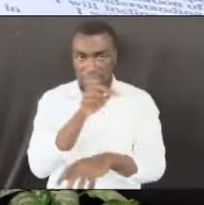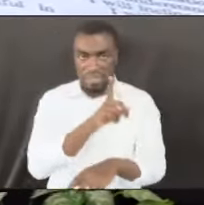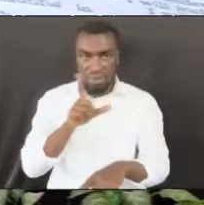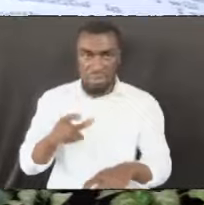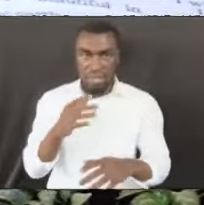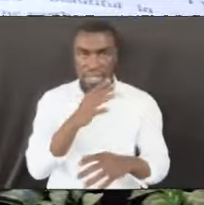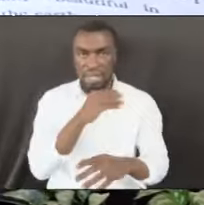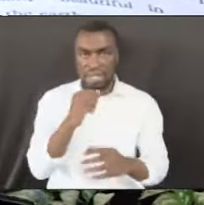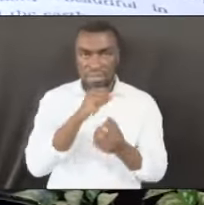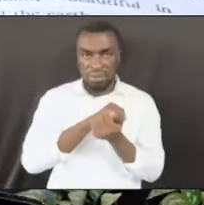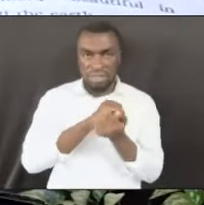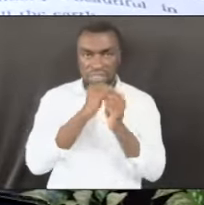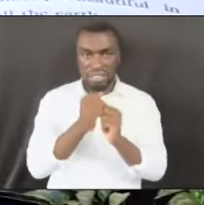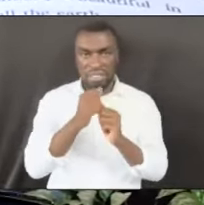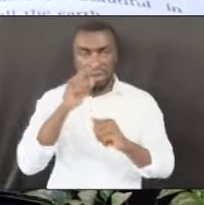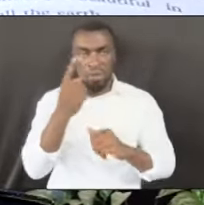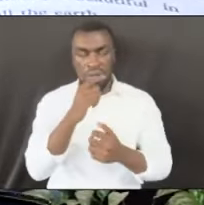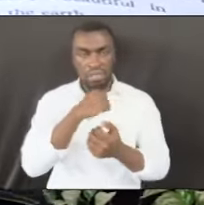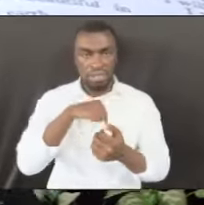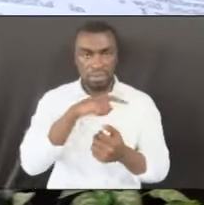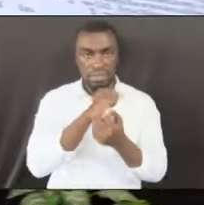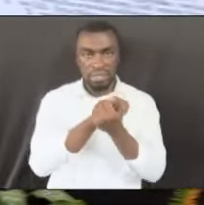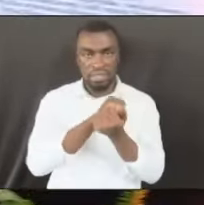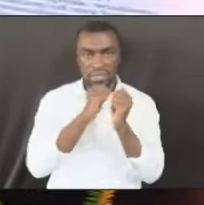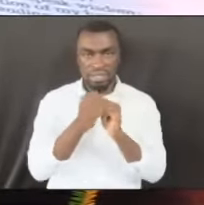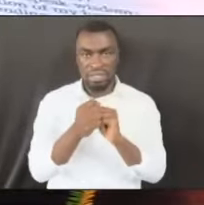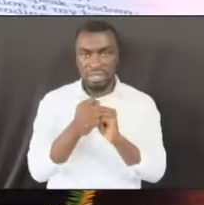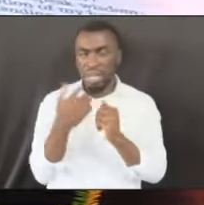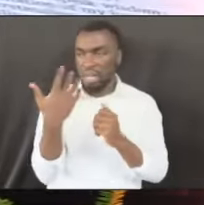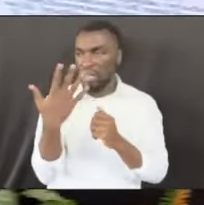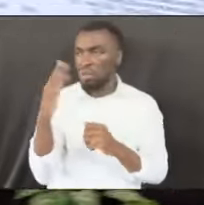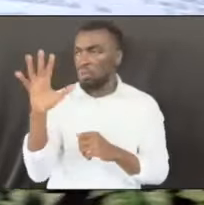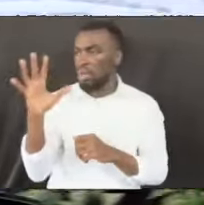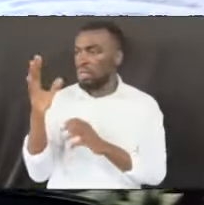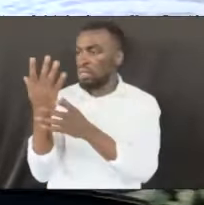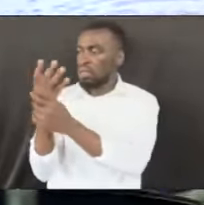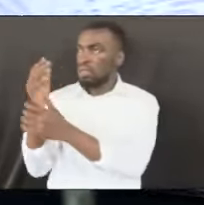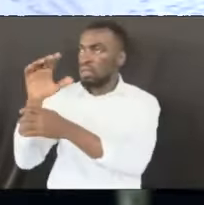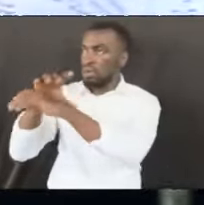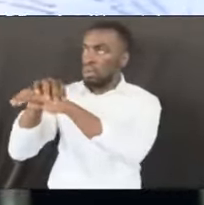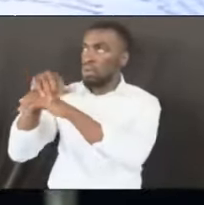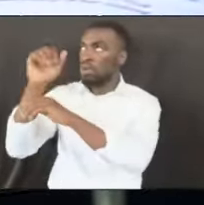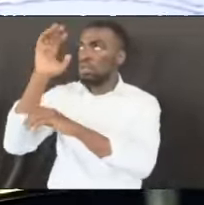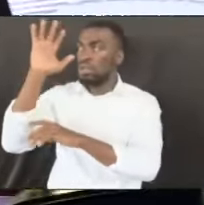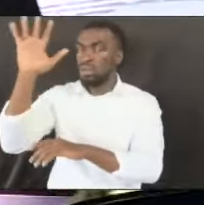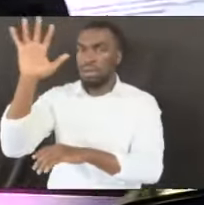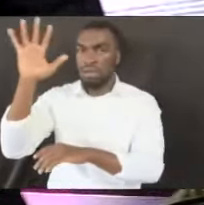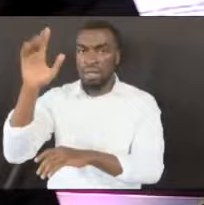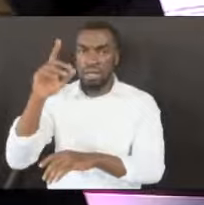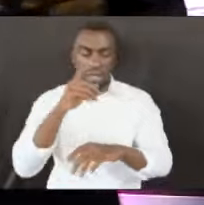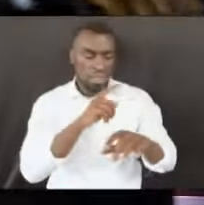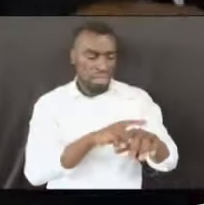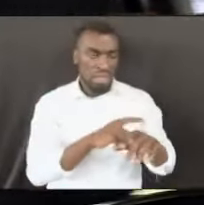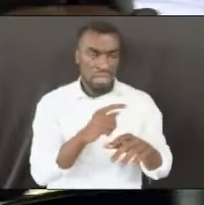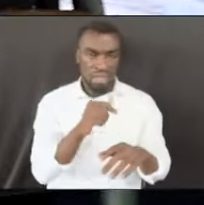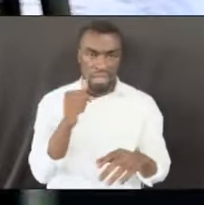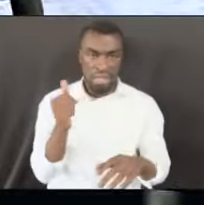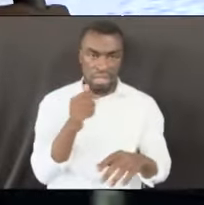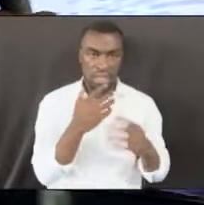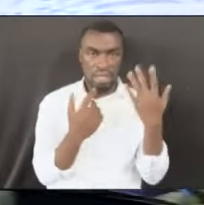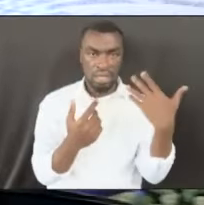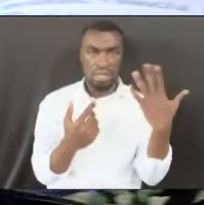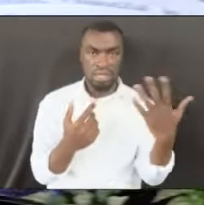are converted, with one hand we are holding on God, with the other hand we are going to win souls for the Lord.